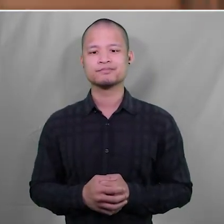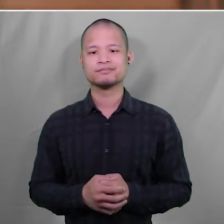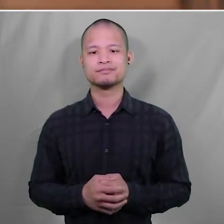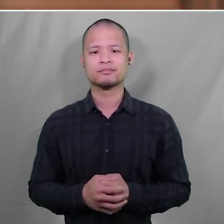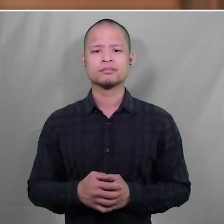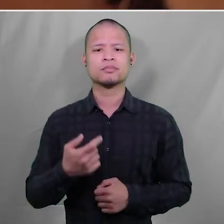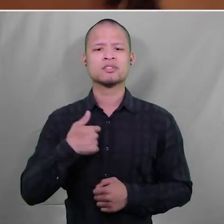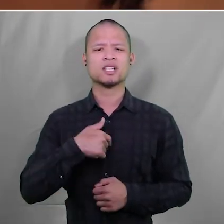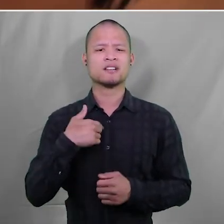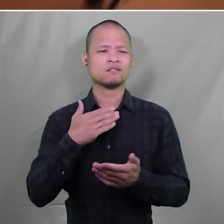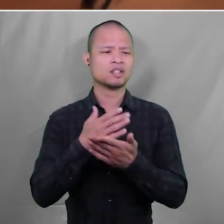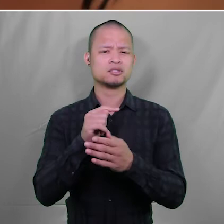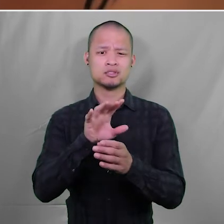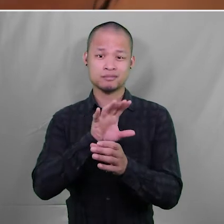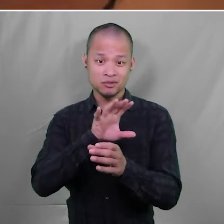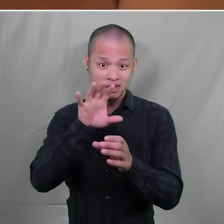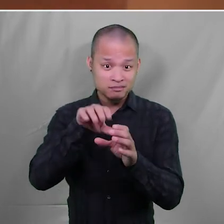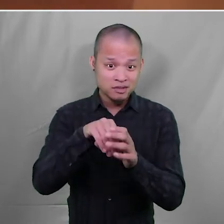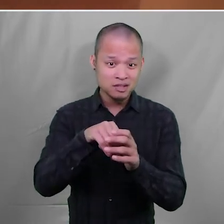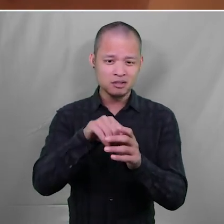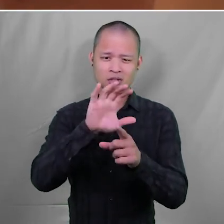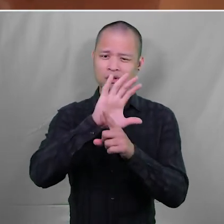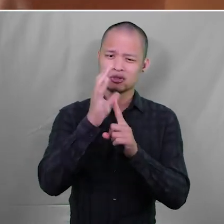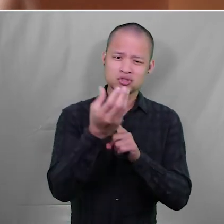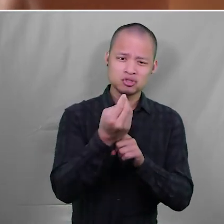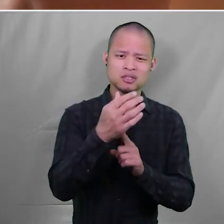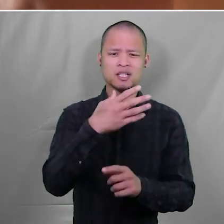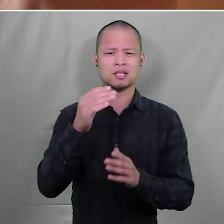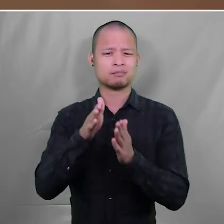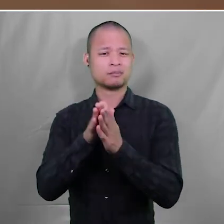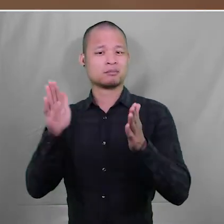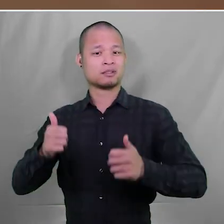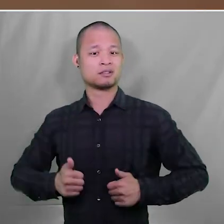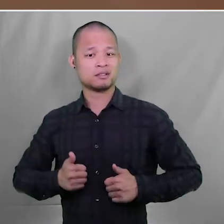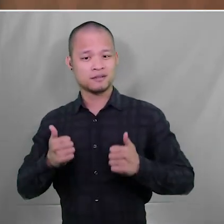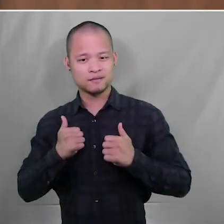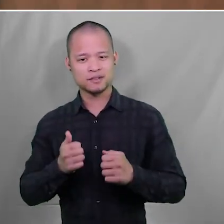We have the right to participate in cultural and public life.